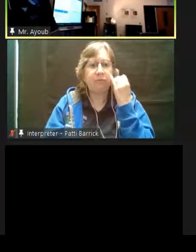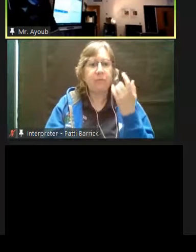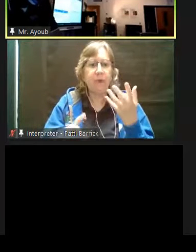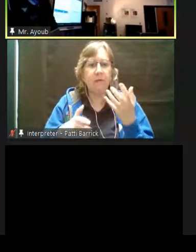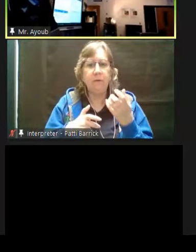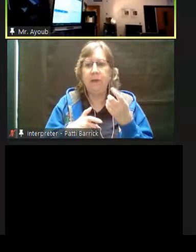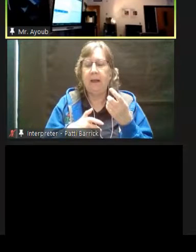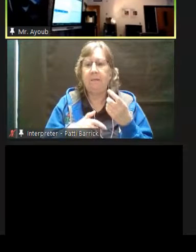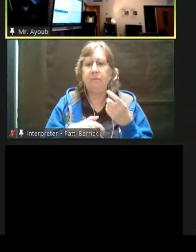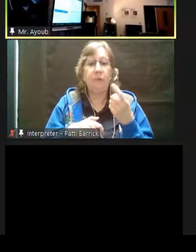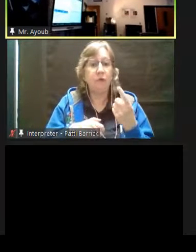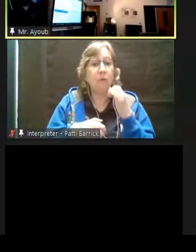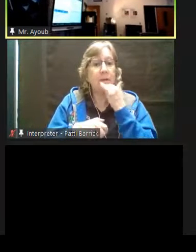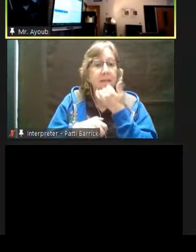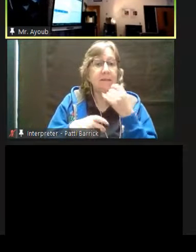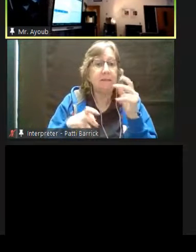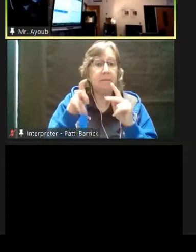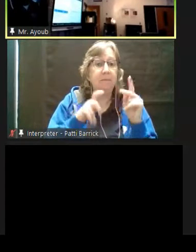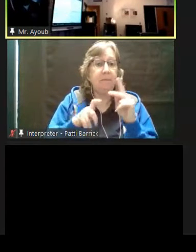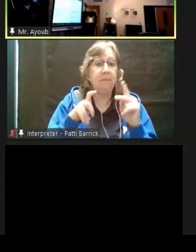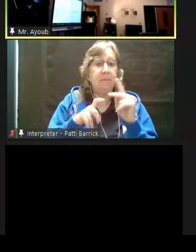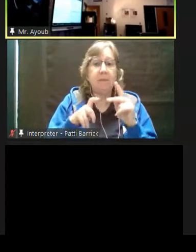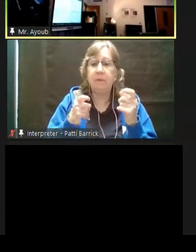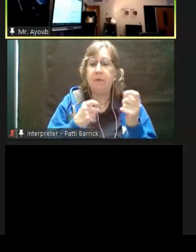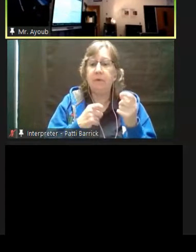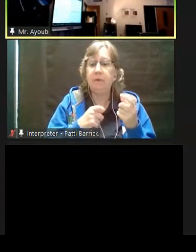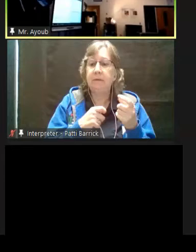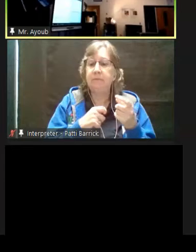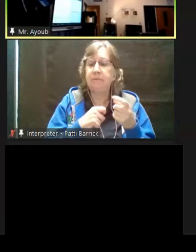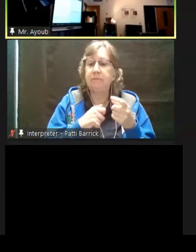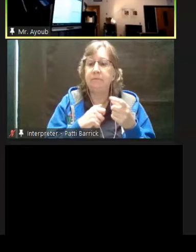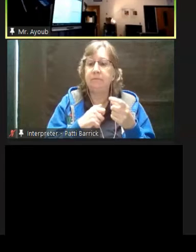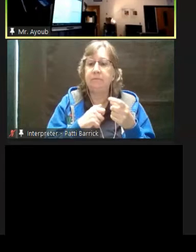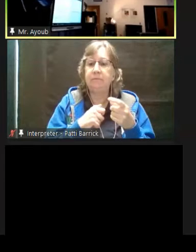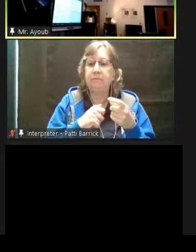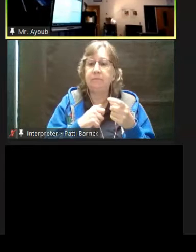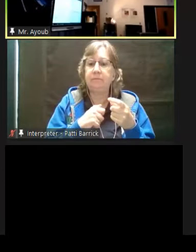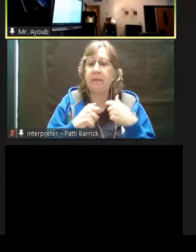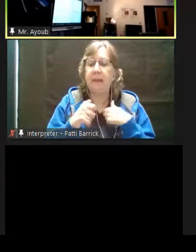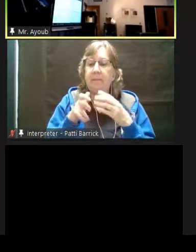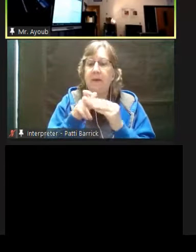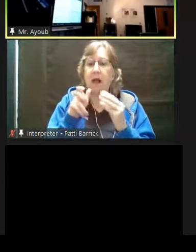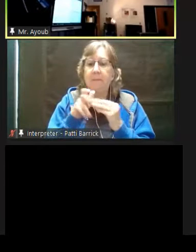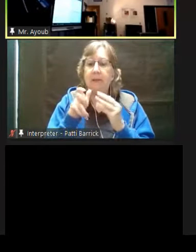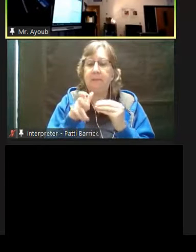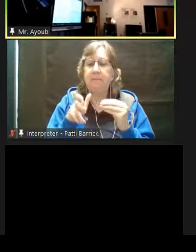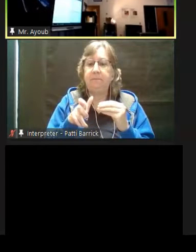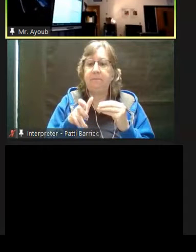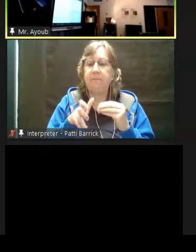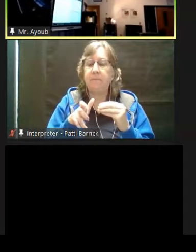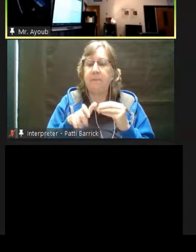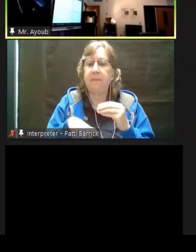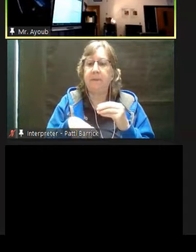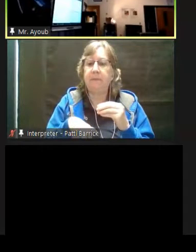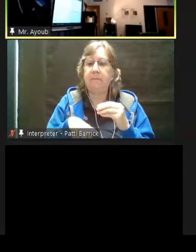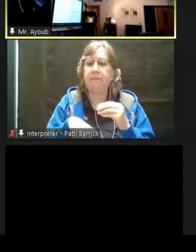so one of the mistakes people make is something like this. So I'm gonna do a bunch of these. So I'm just gonna work smart